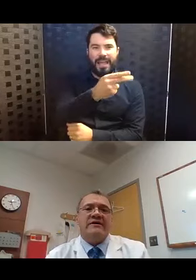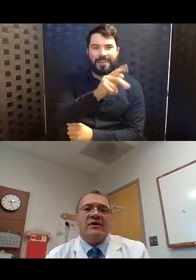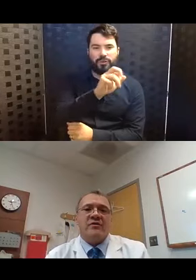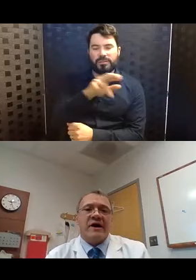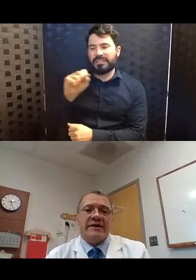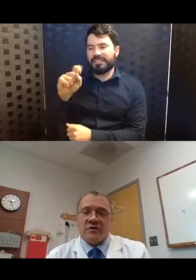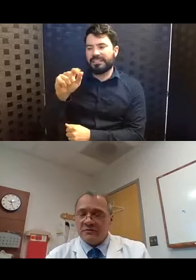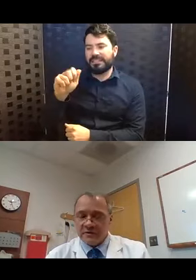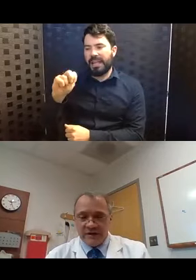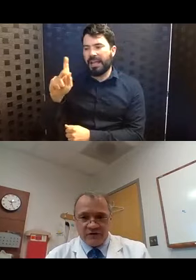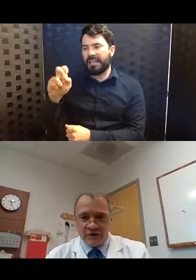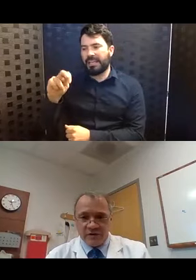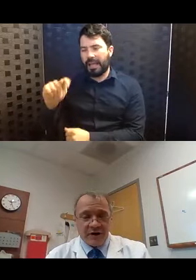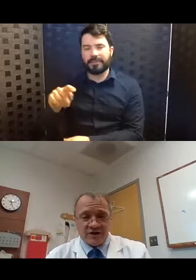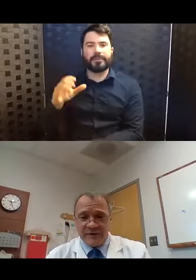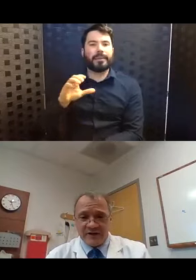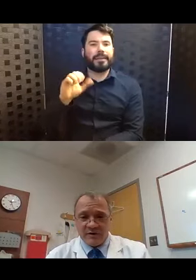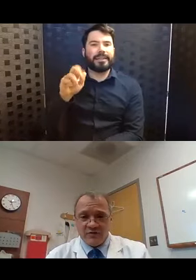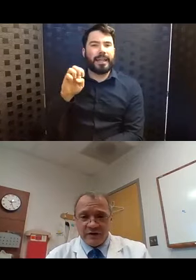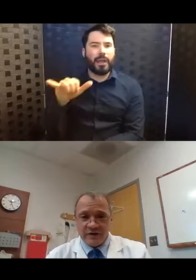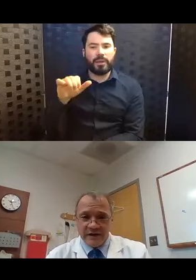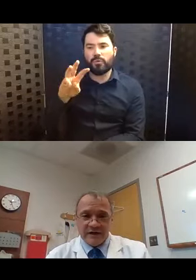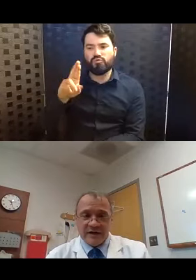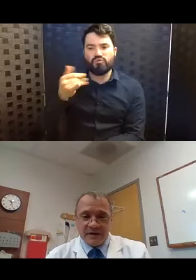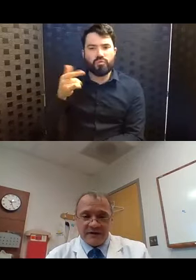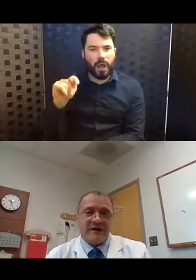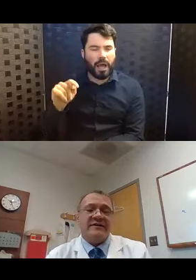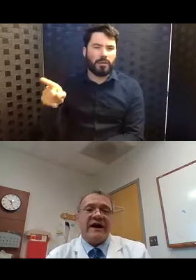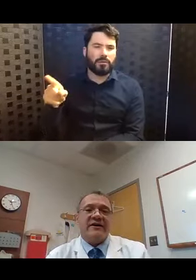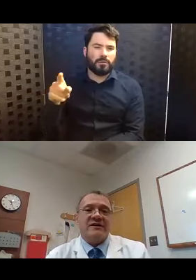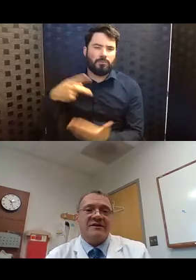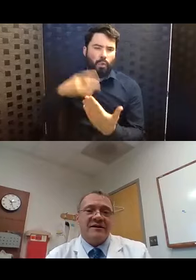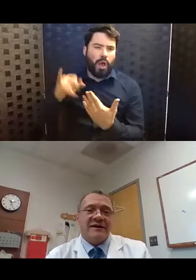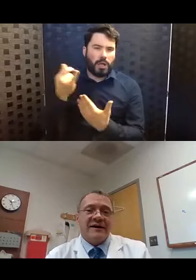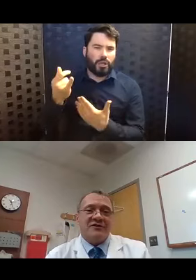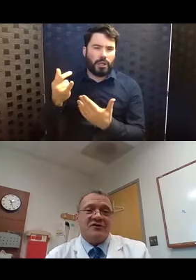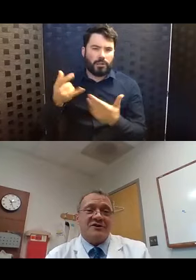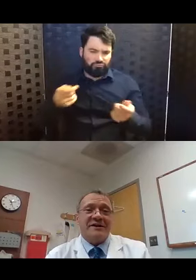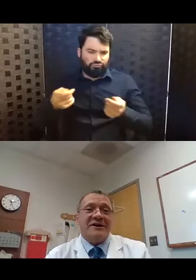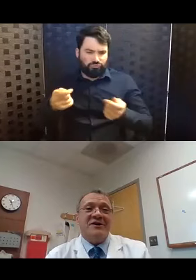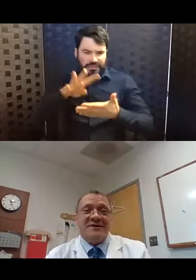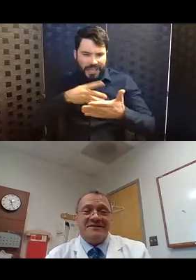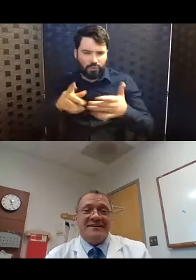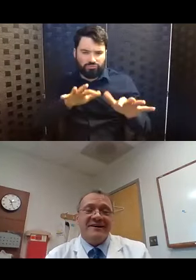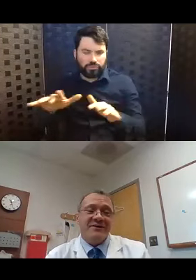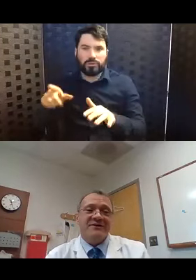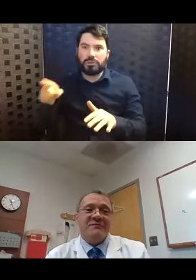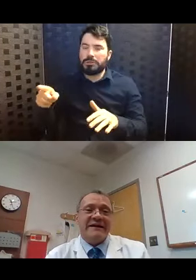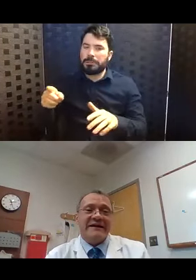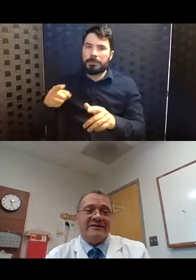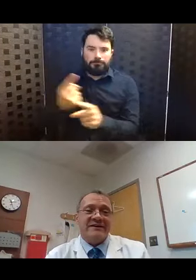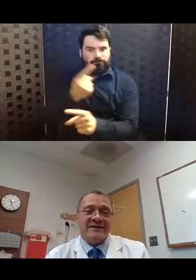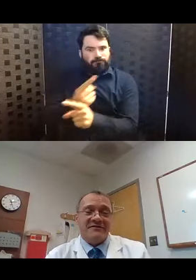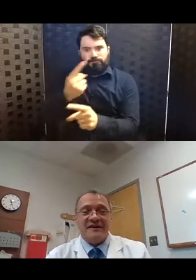also Carrie Wright, who is doing the project management and really keeping us on task and scheduling hundreds and hundreds